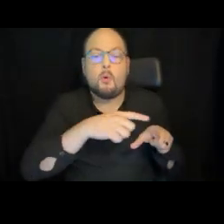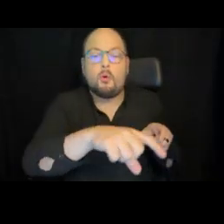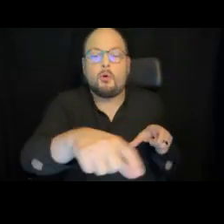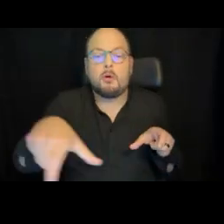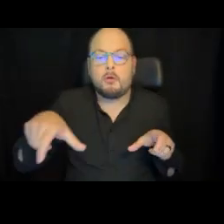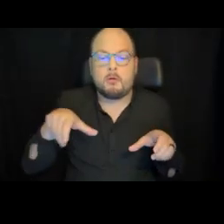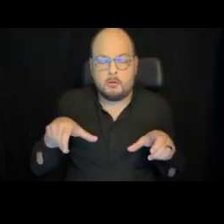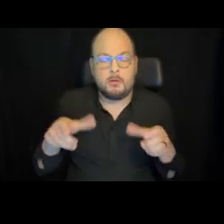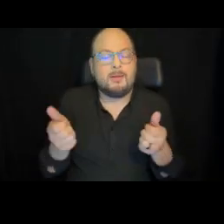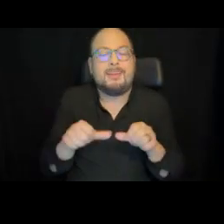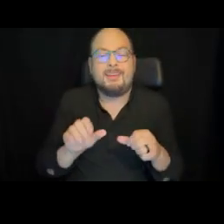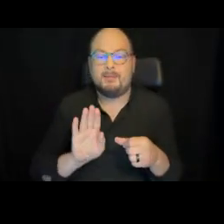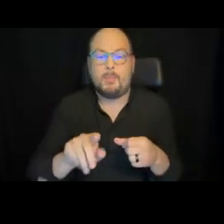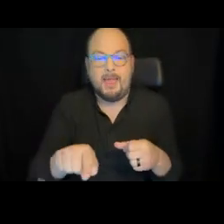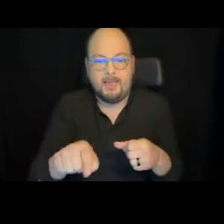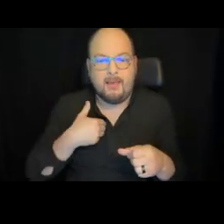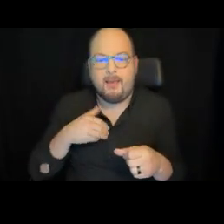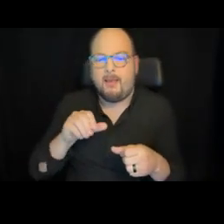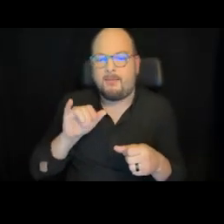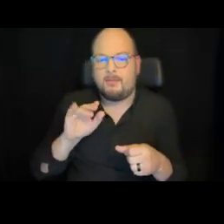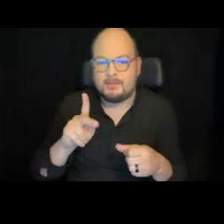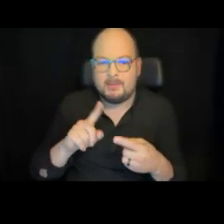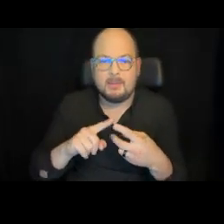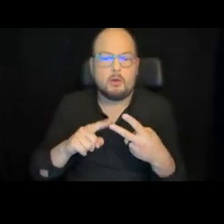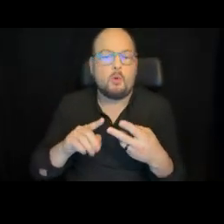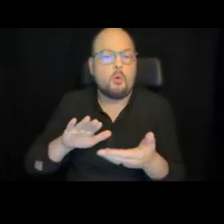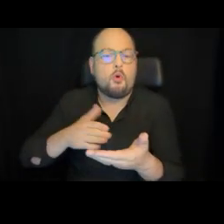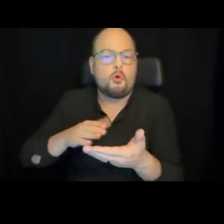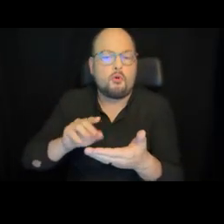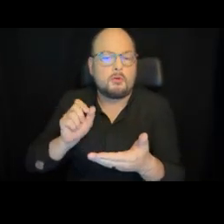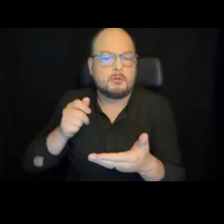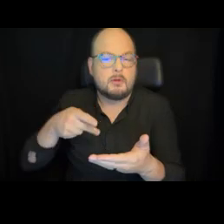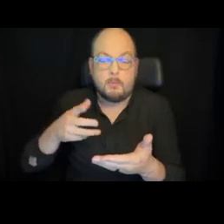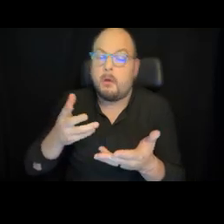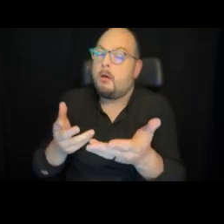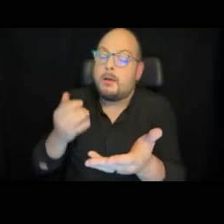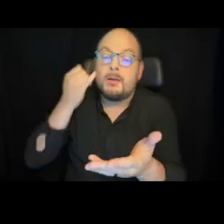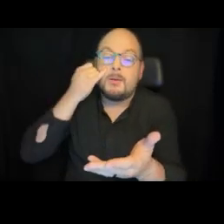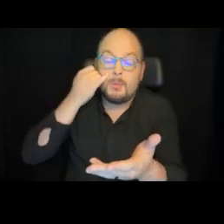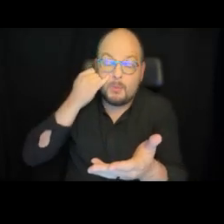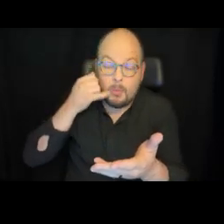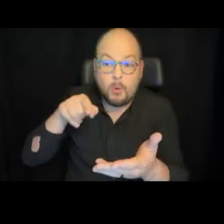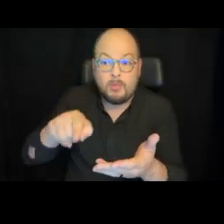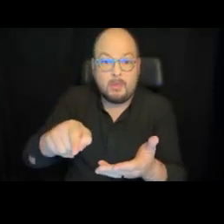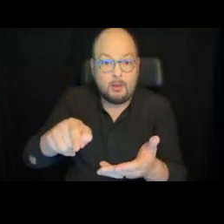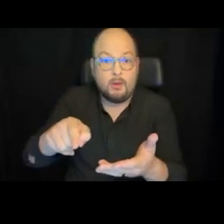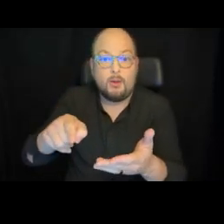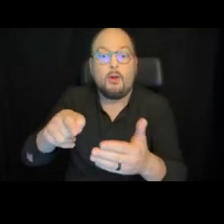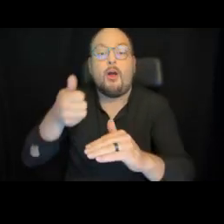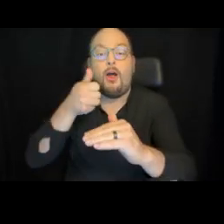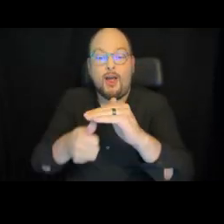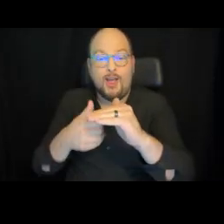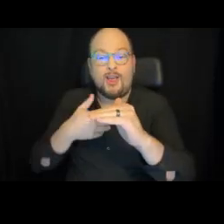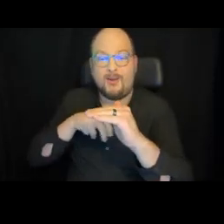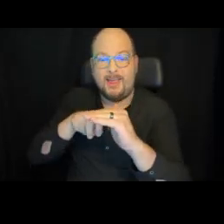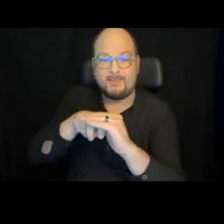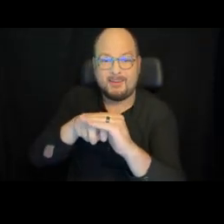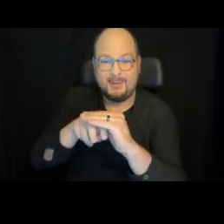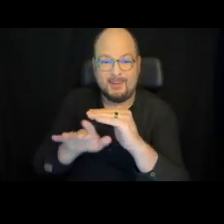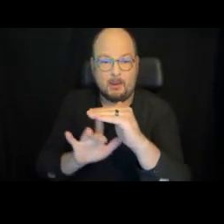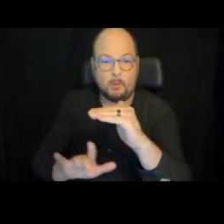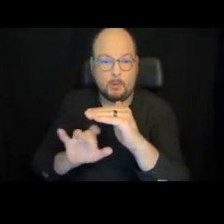at its base. However, there is an exception. If the kitchen has a sink or cooktop with knee space underneath it, the